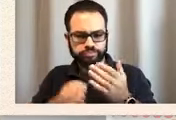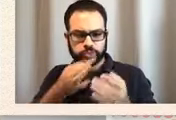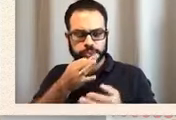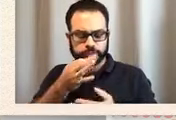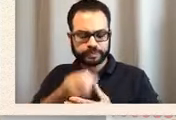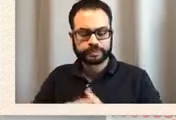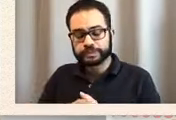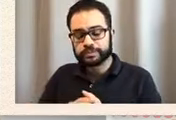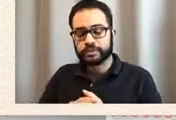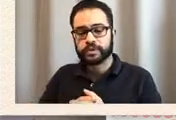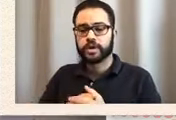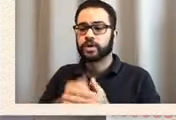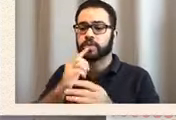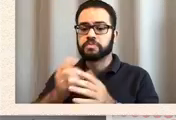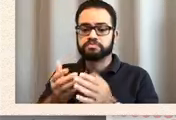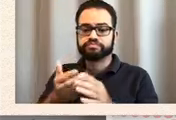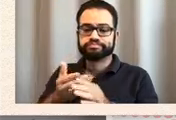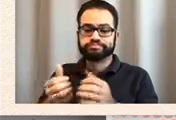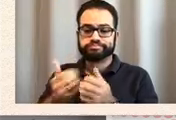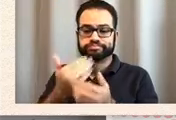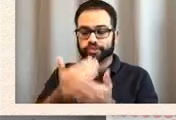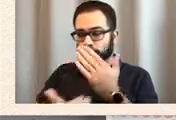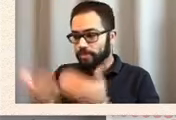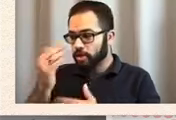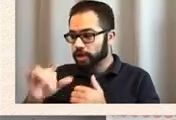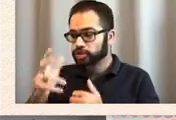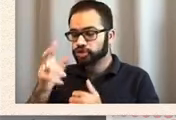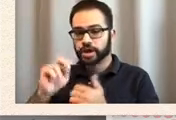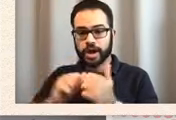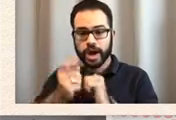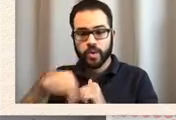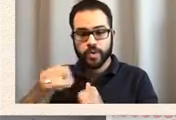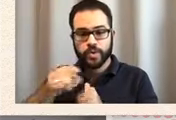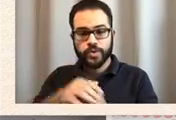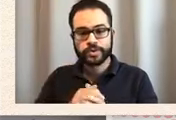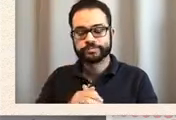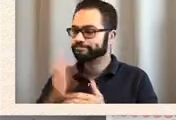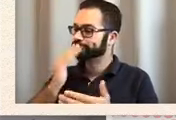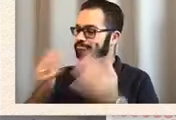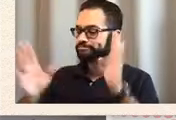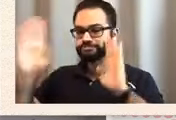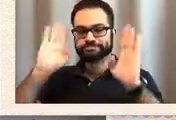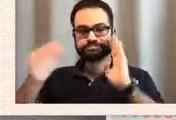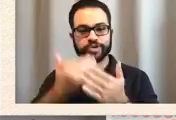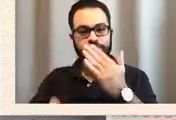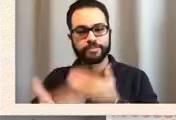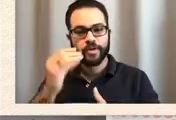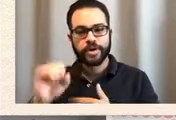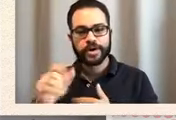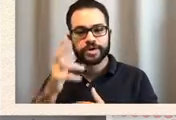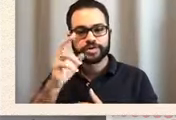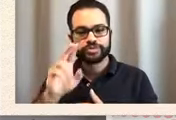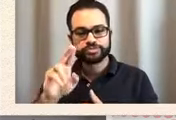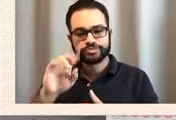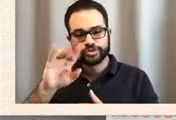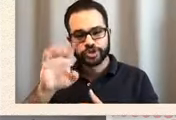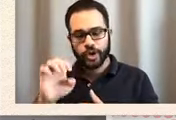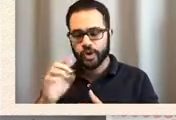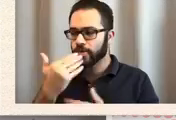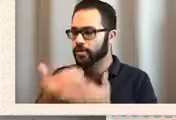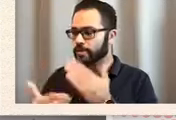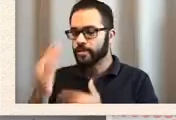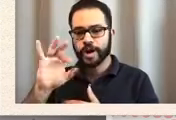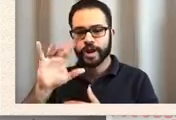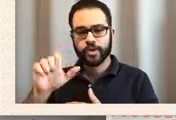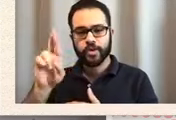ado, good morning, John. How are you? Hey, good morning, Joe. Good morning, Lori. Thank you so much for having me on today's Family